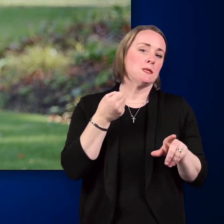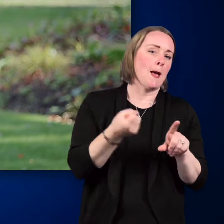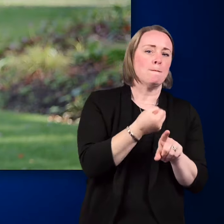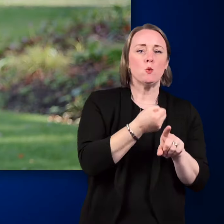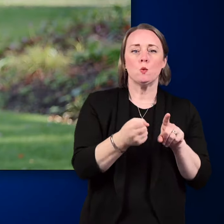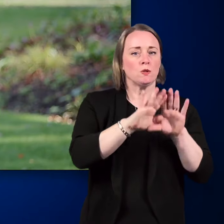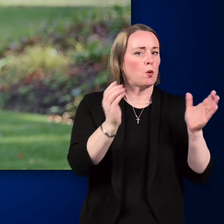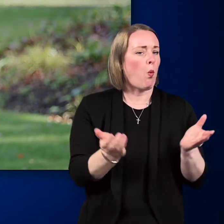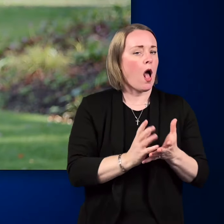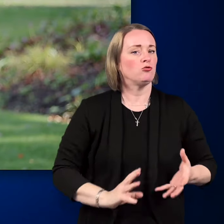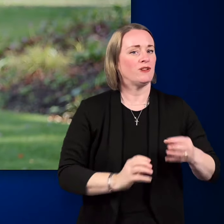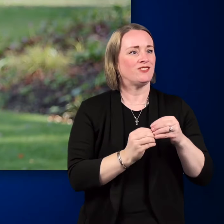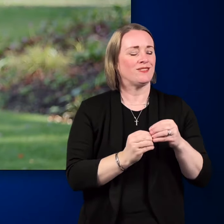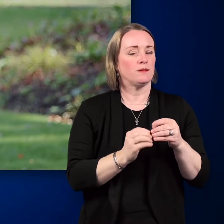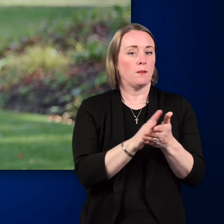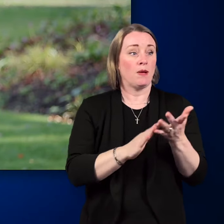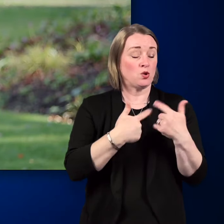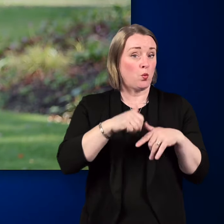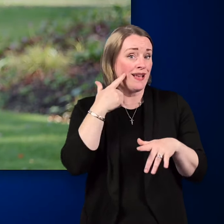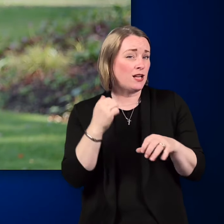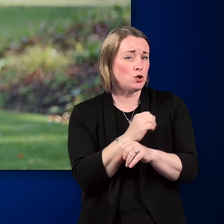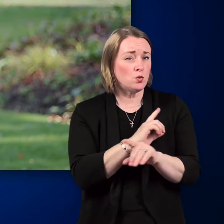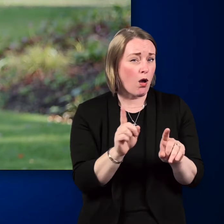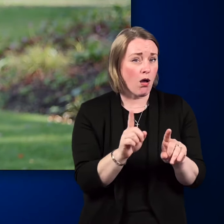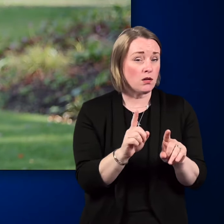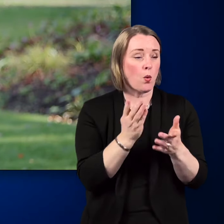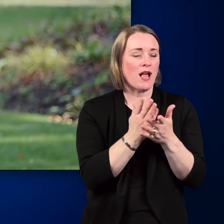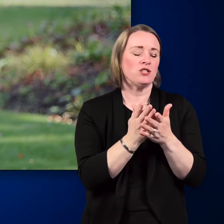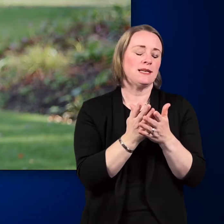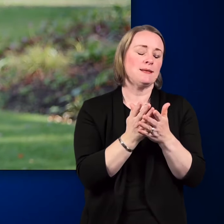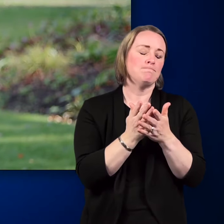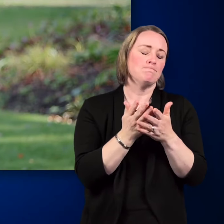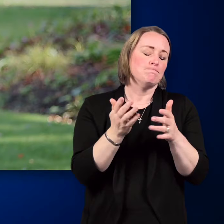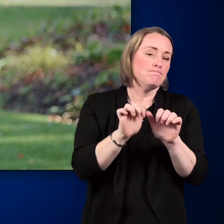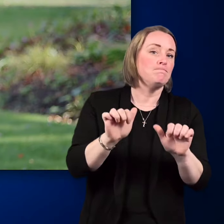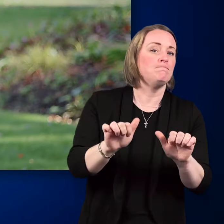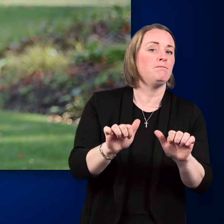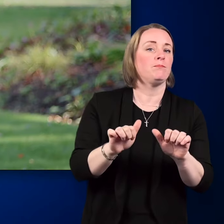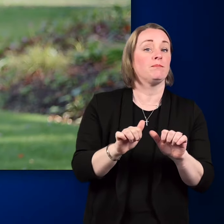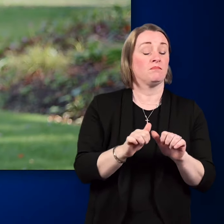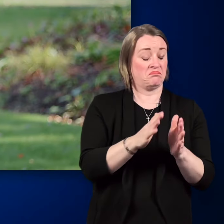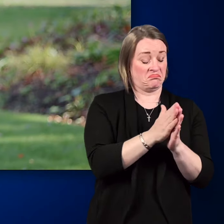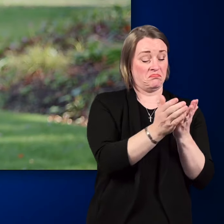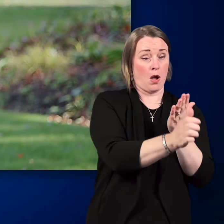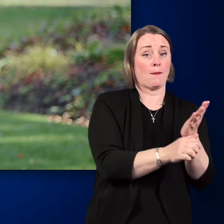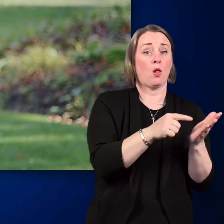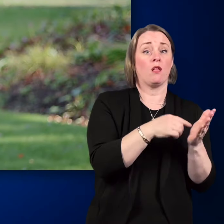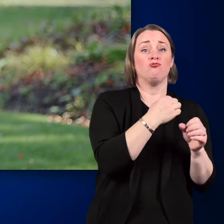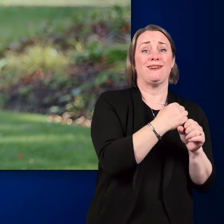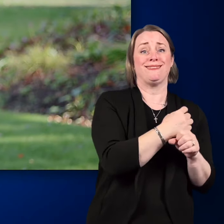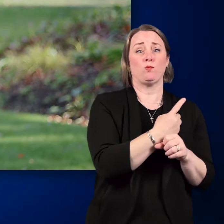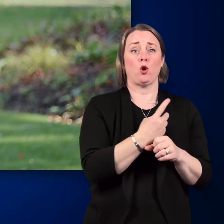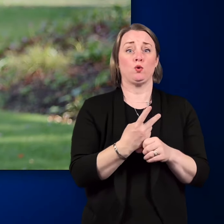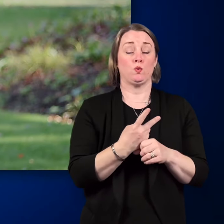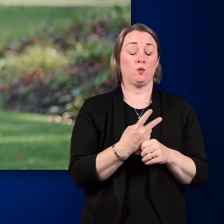the physical creation. It's there in Genesis 1 and 2. In the Old Testament laws, again, we see that the laws